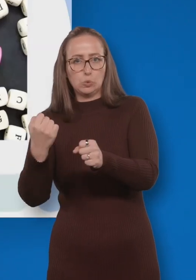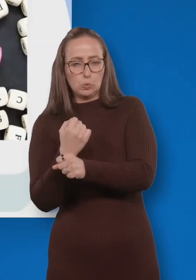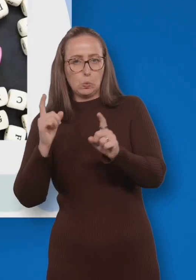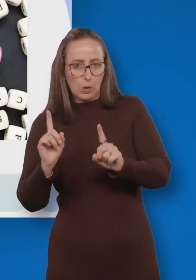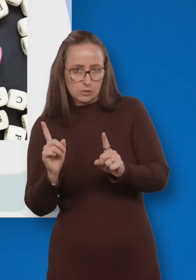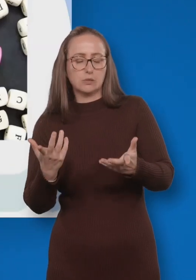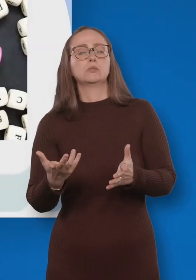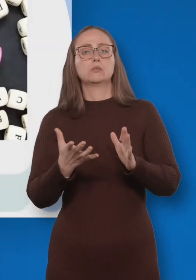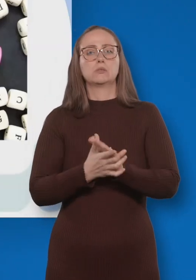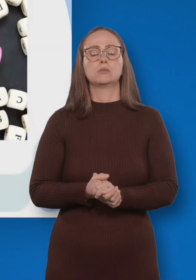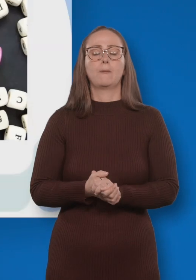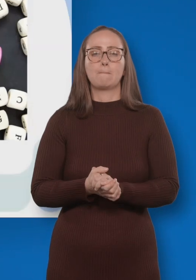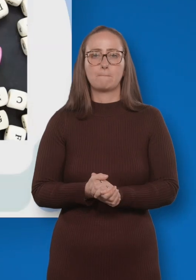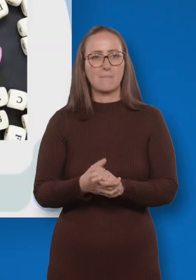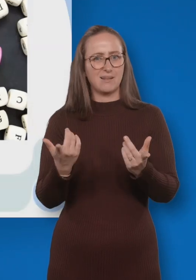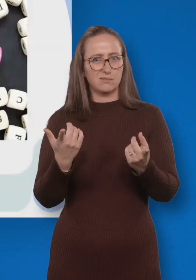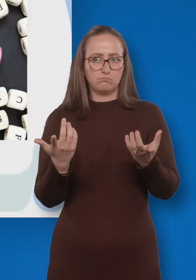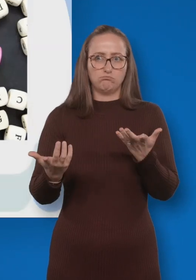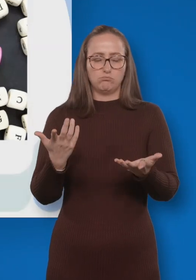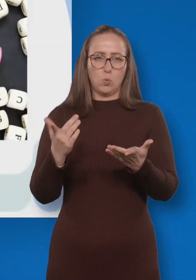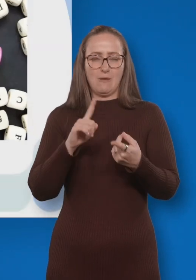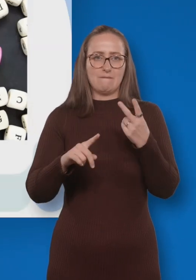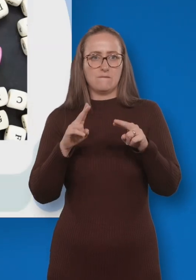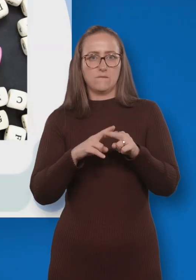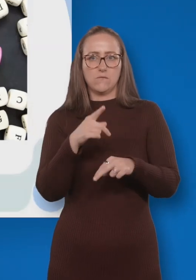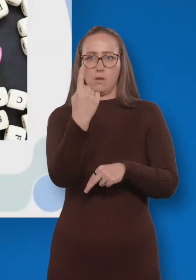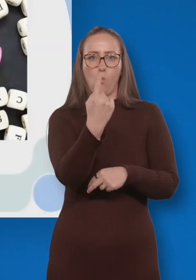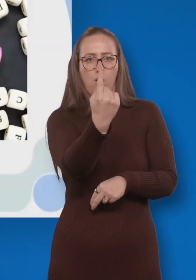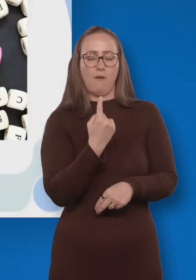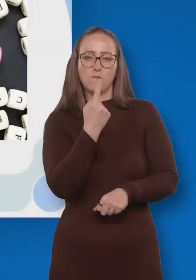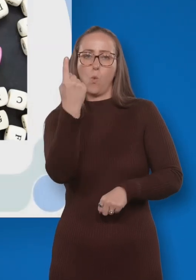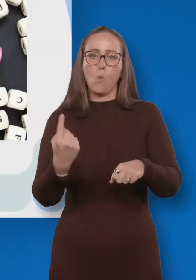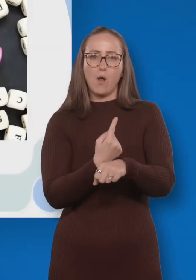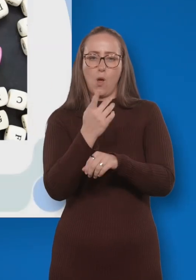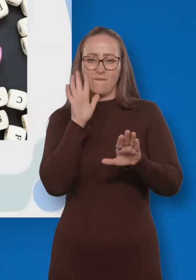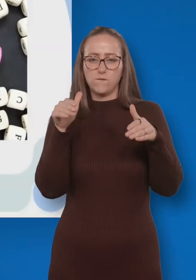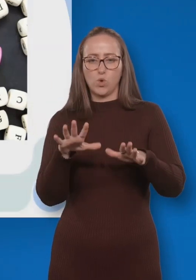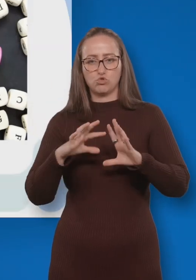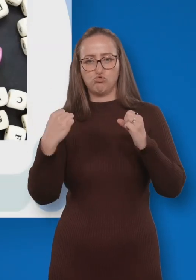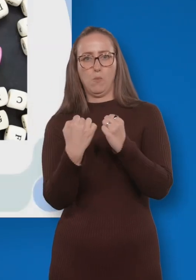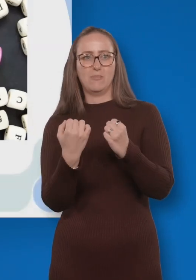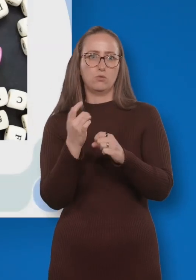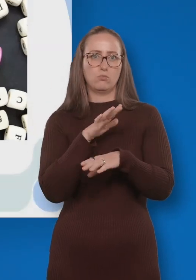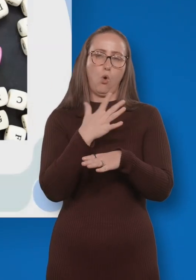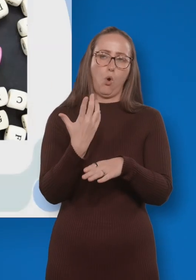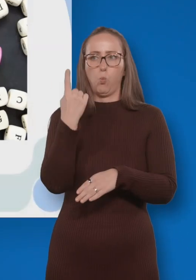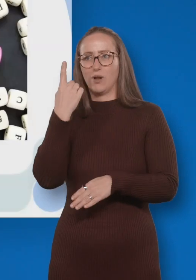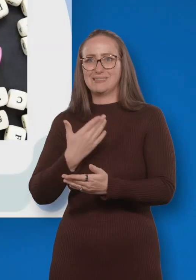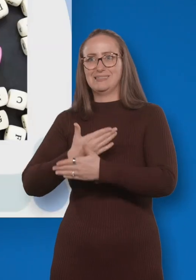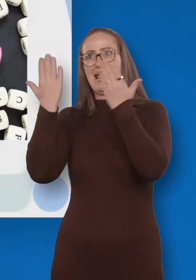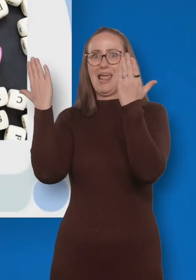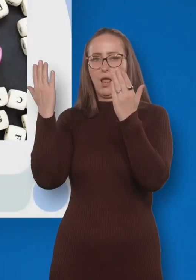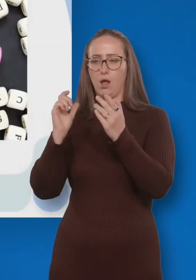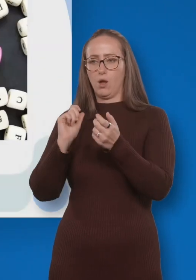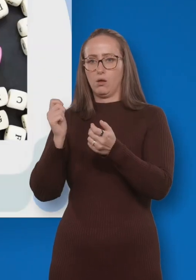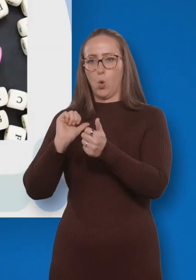do, and for how, so if you're getting somebody in for a 1 hour focus group as opposed to participating in a 1 day co-design